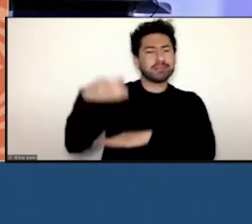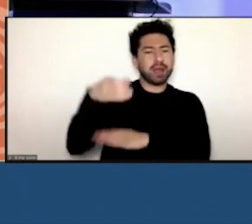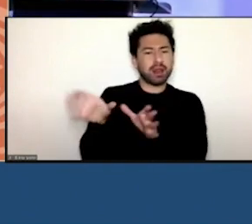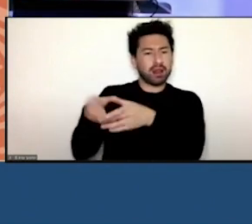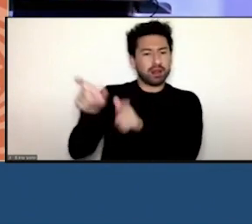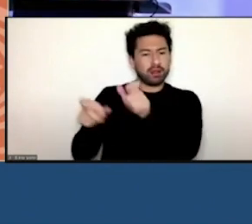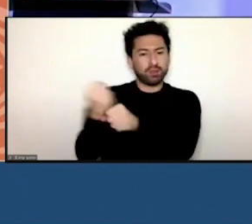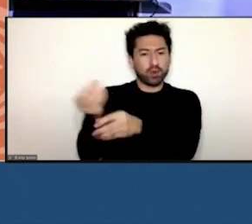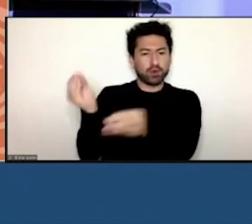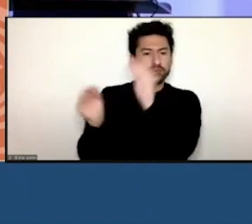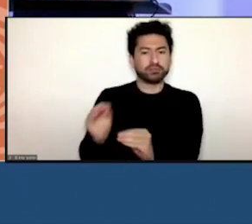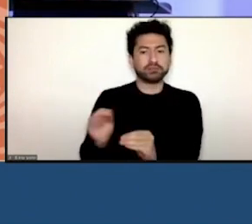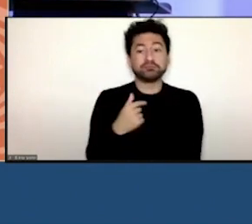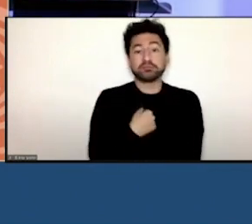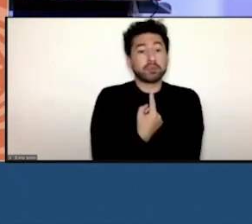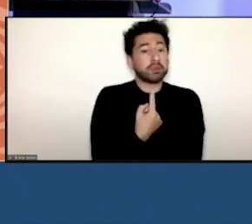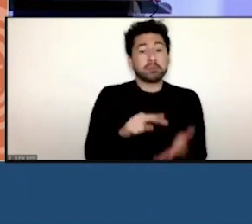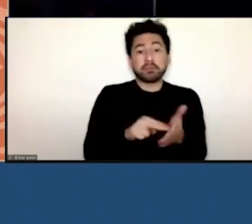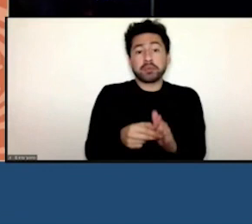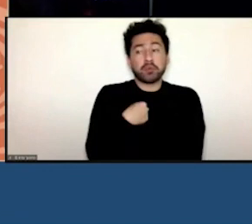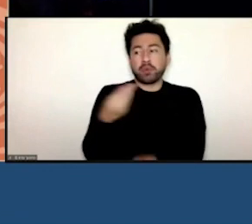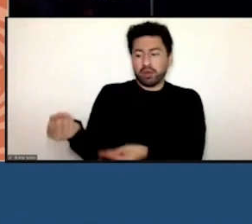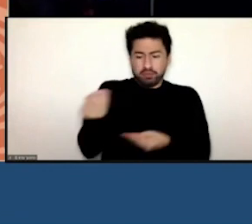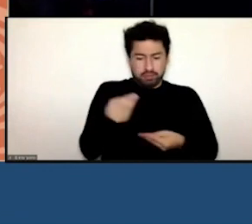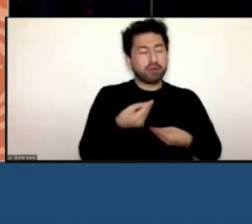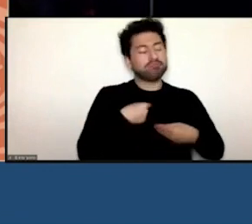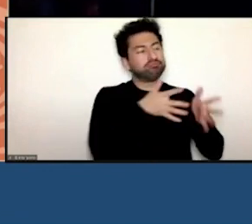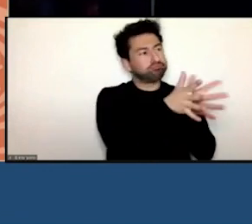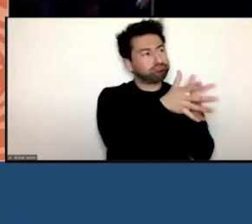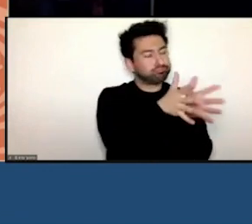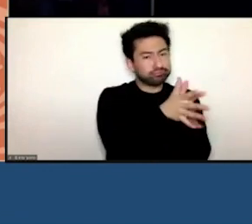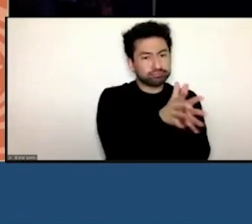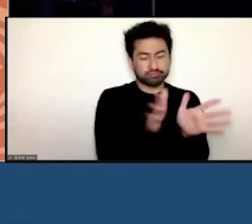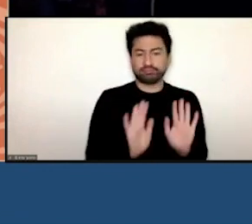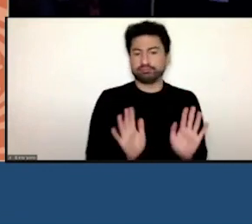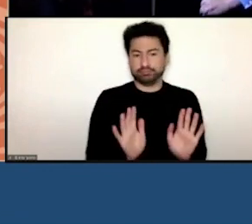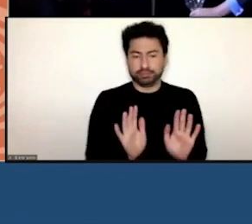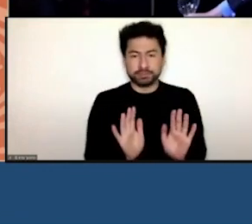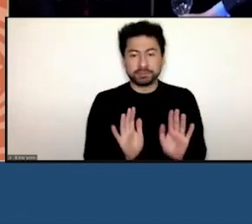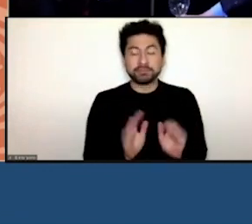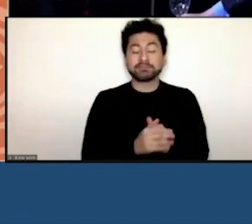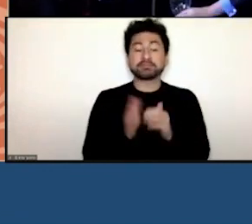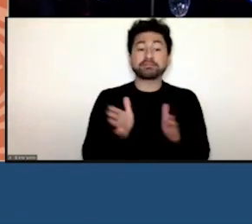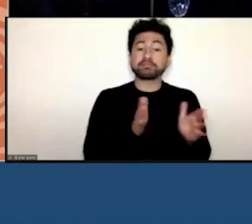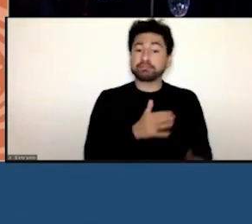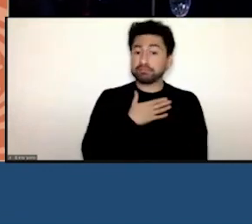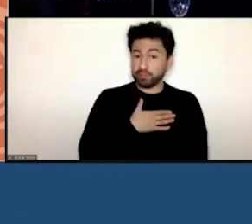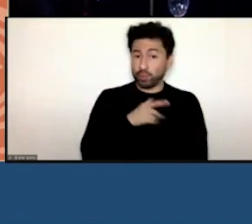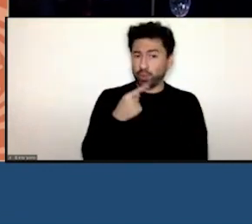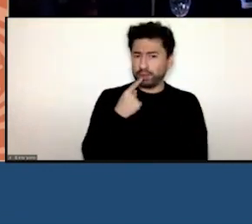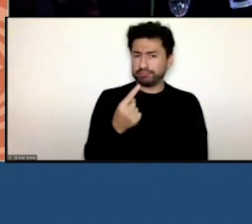entire ECLAC team here. I'm just a spokesperson for this document. I just like to say that